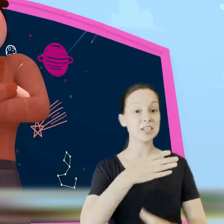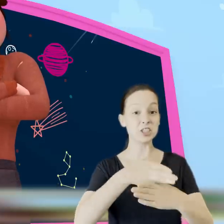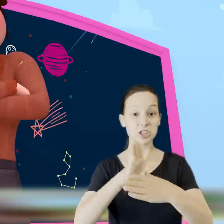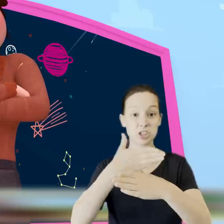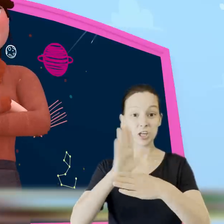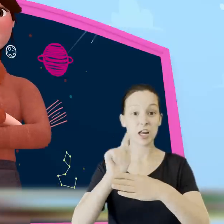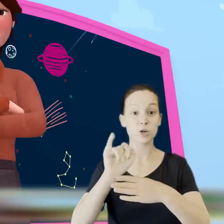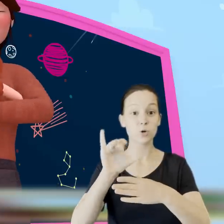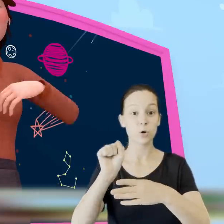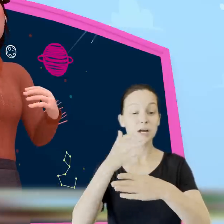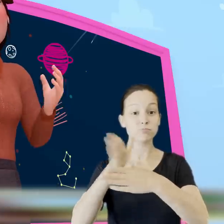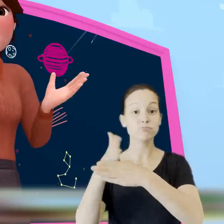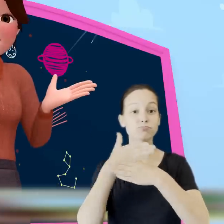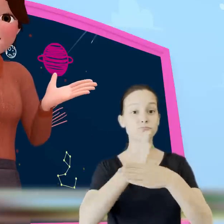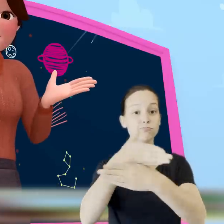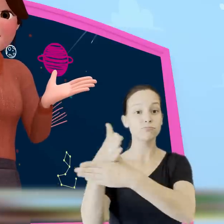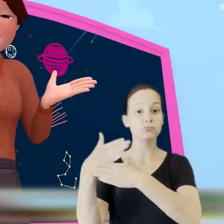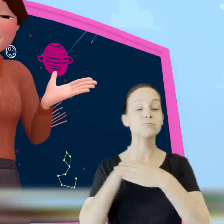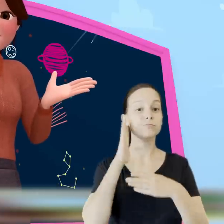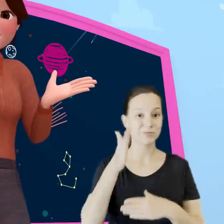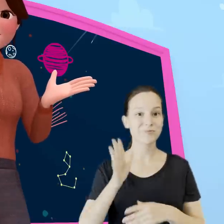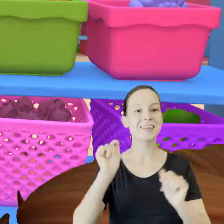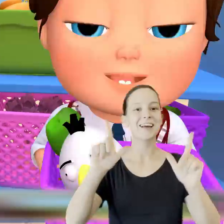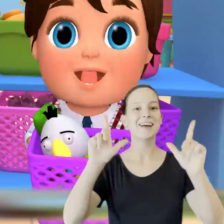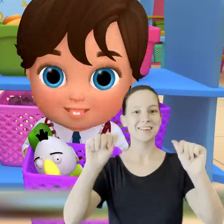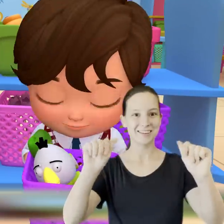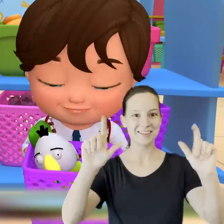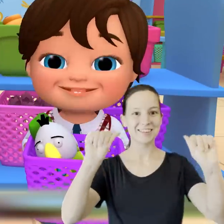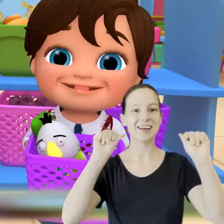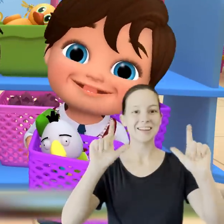we share our toys with everyone